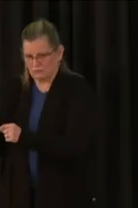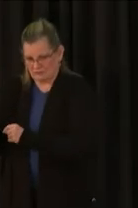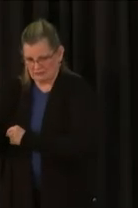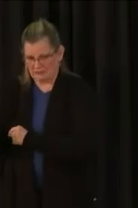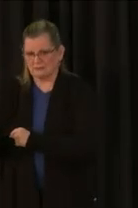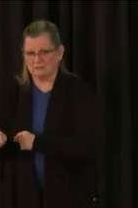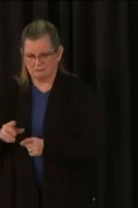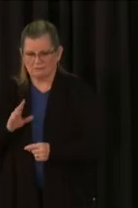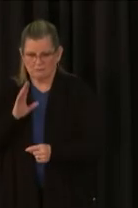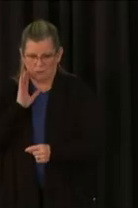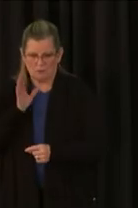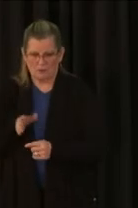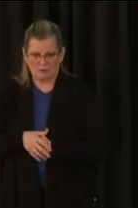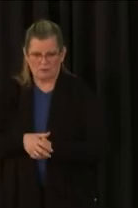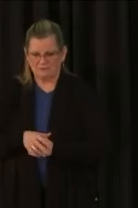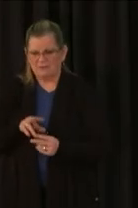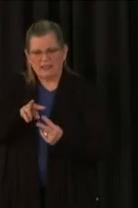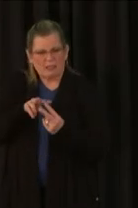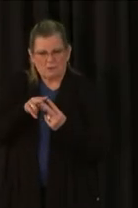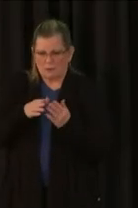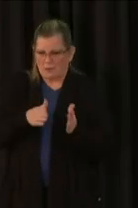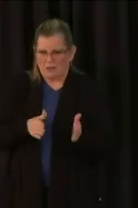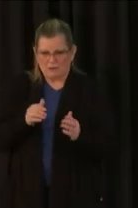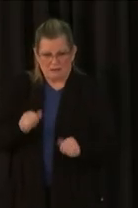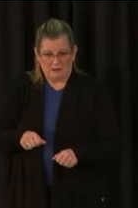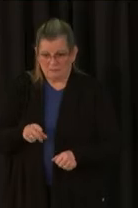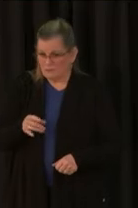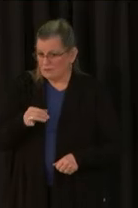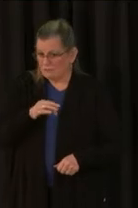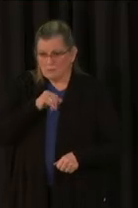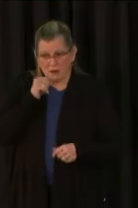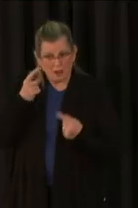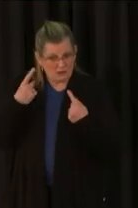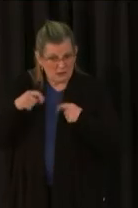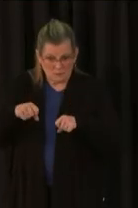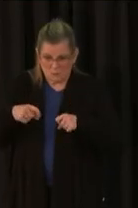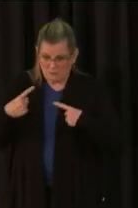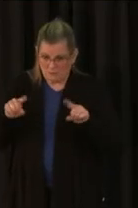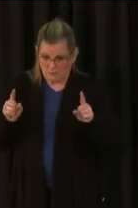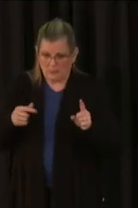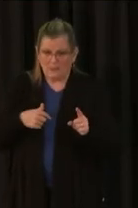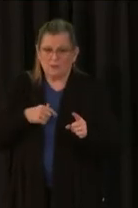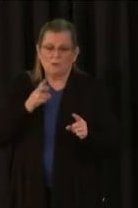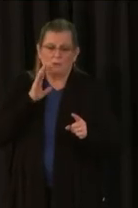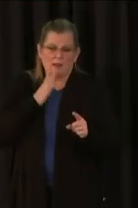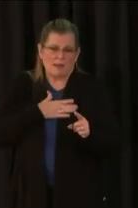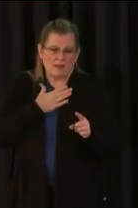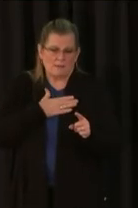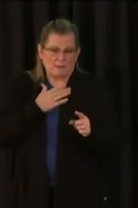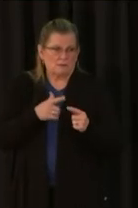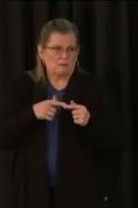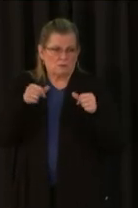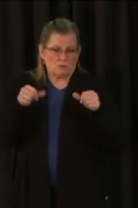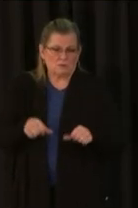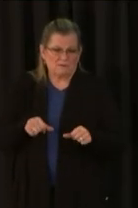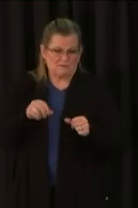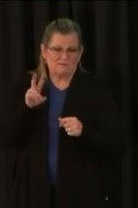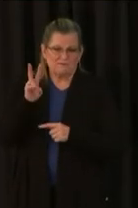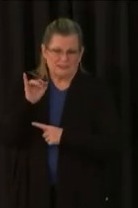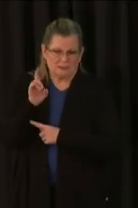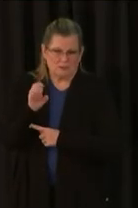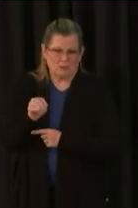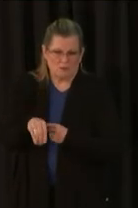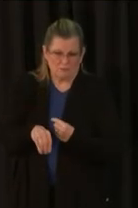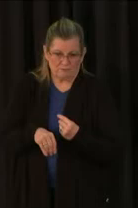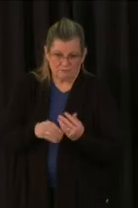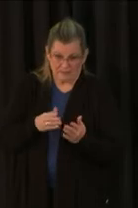to take one of the sessions. And if you're unable to make it, we are happy. We will be posting it. We have typically been posting all the information